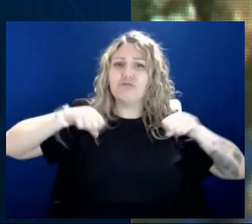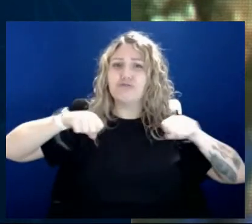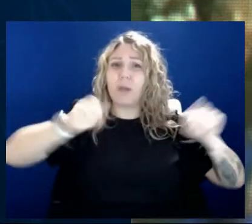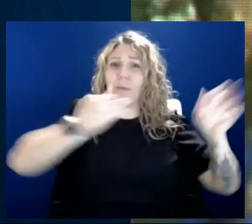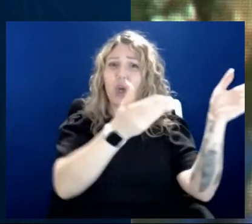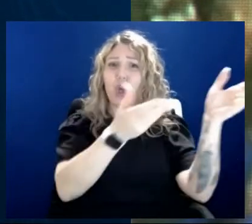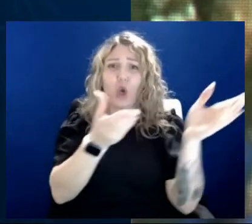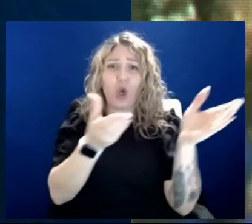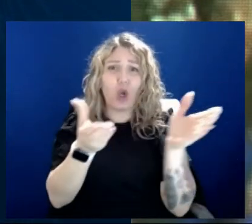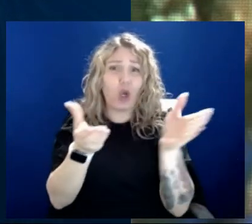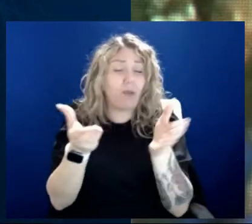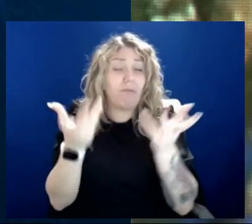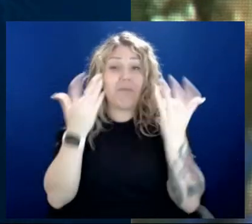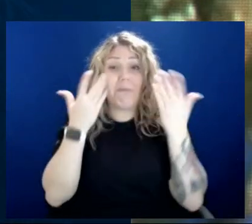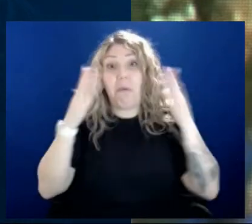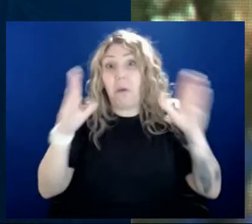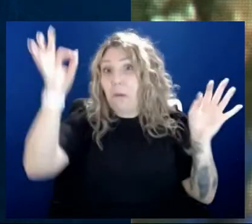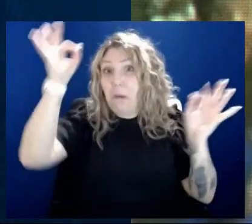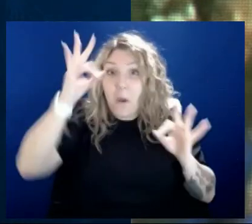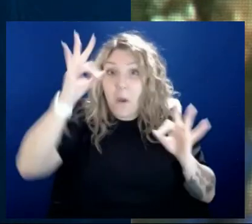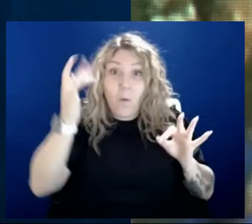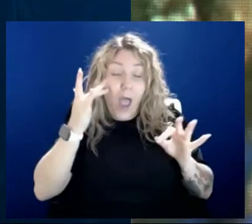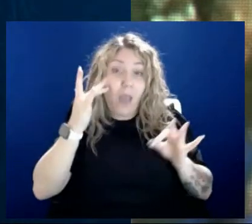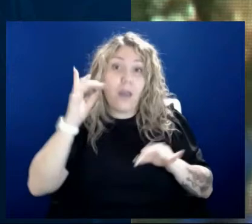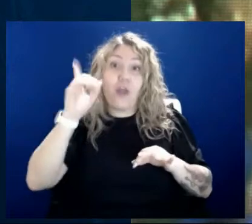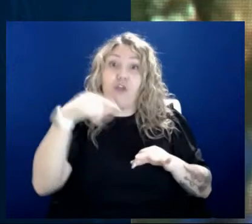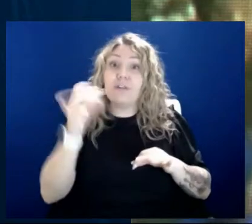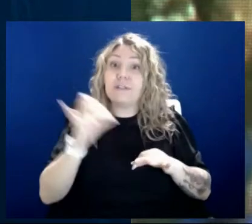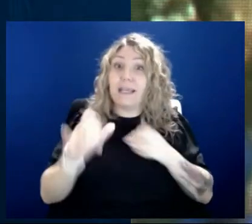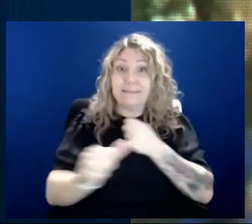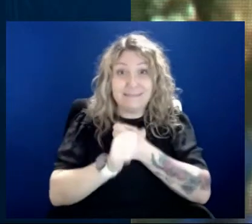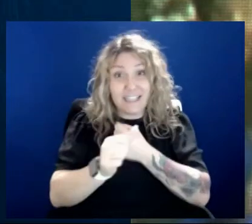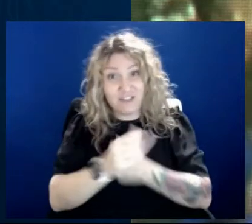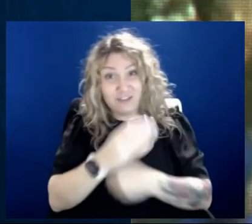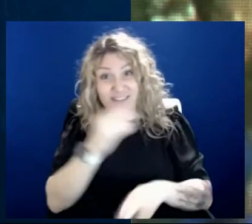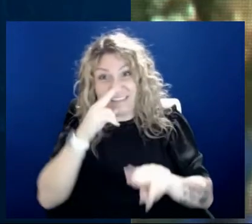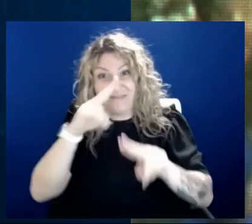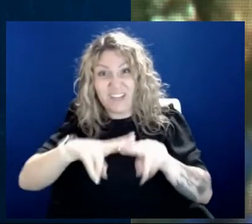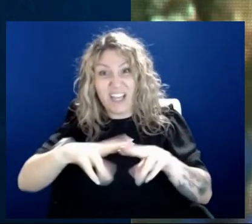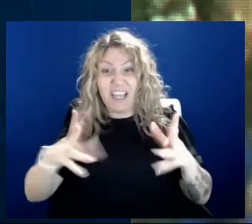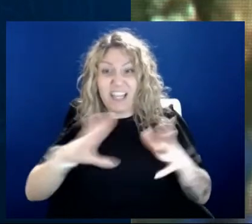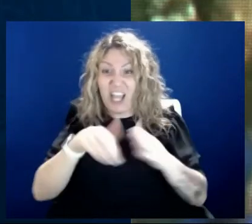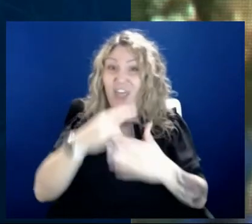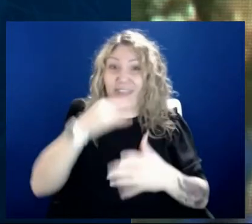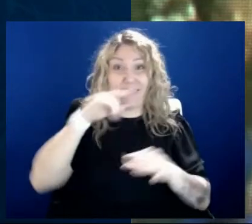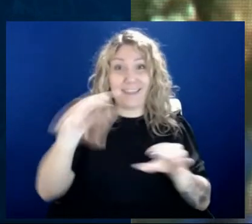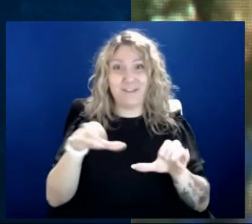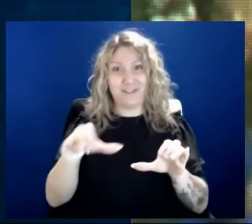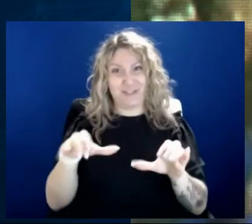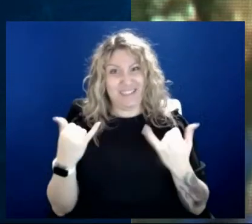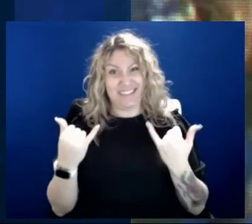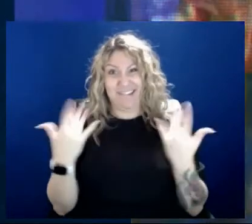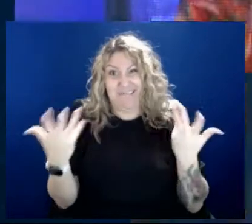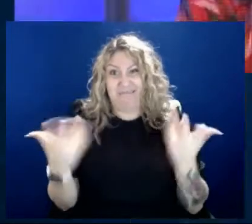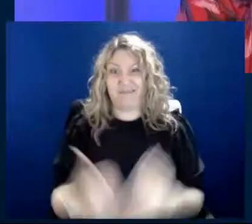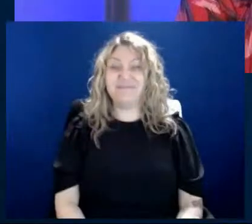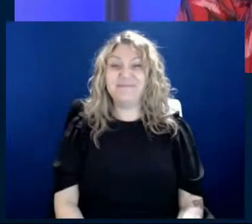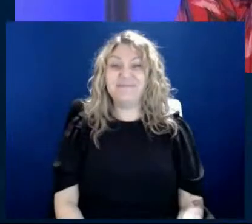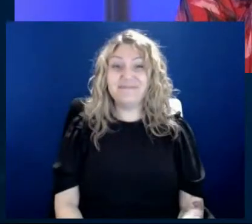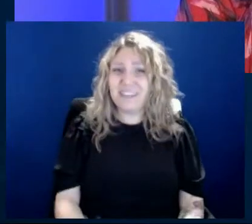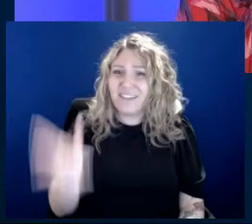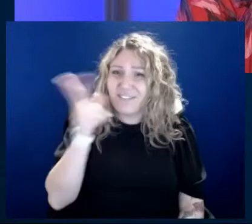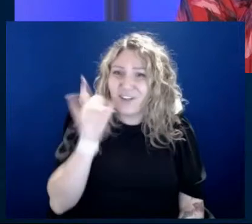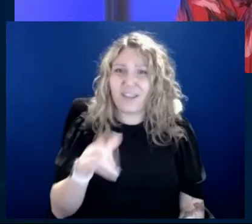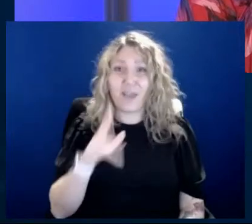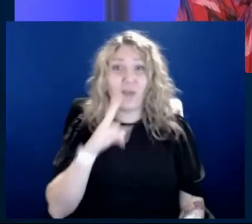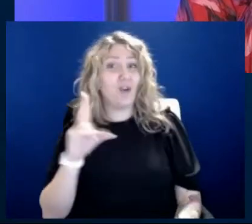looks totally dangerous and I guess fun. All the kids are doing it these days, apparently. Have you heard of this, Hawk? No, I'm sure